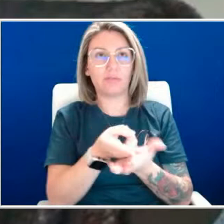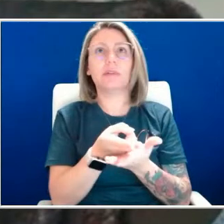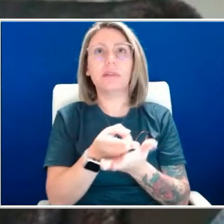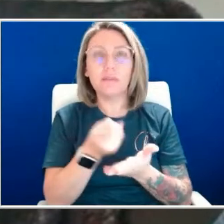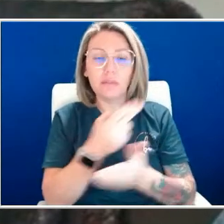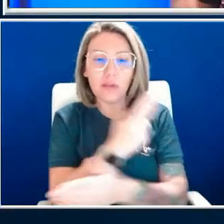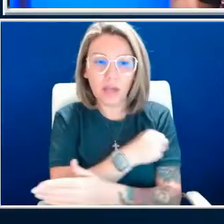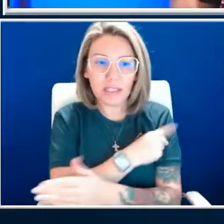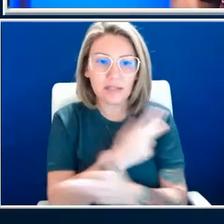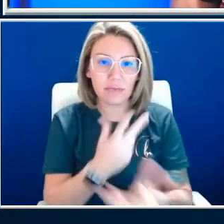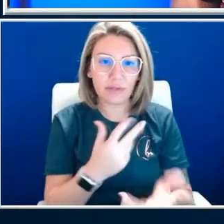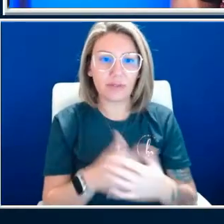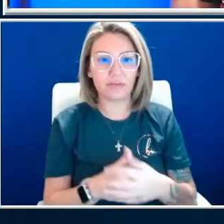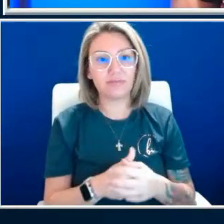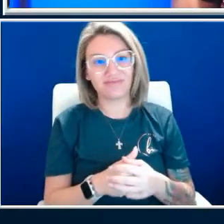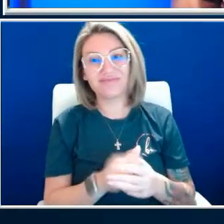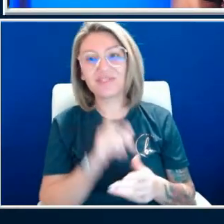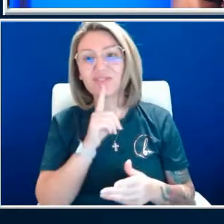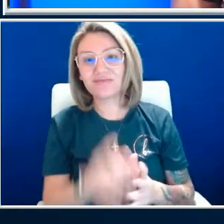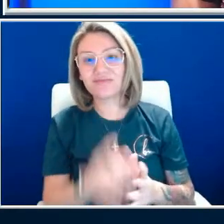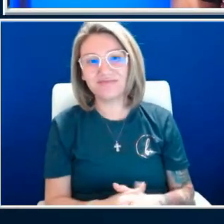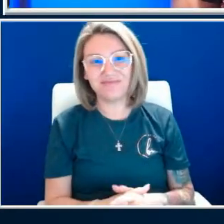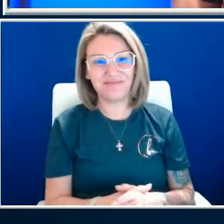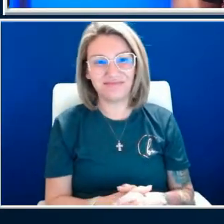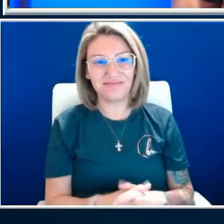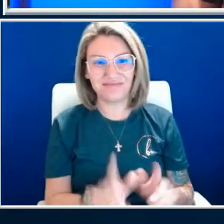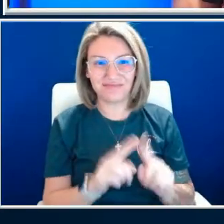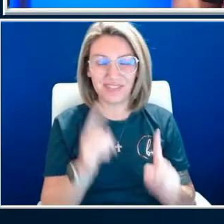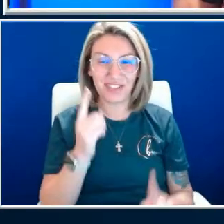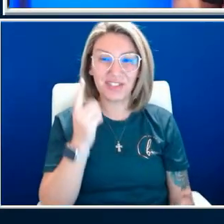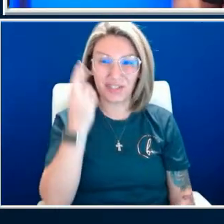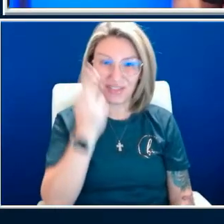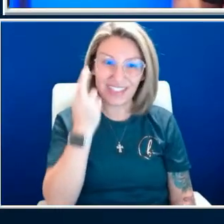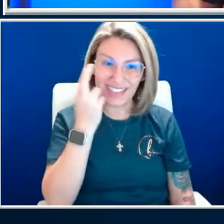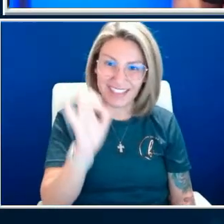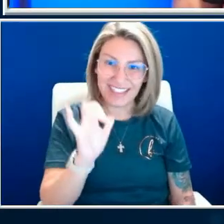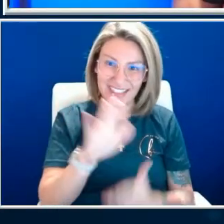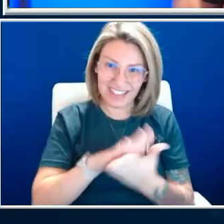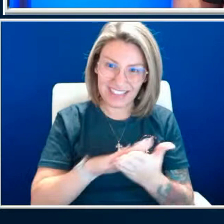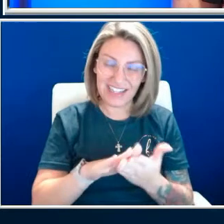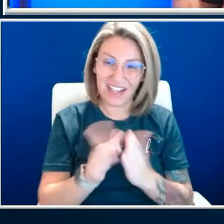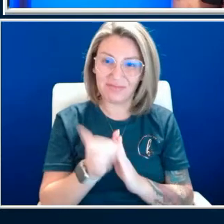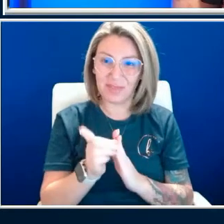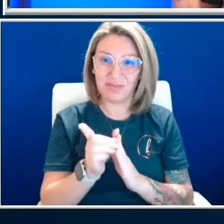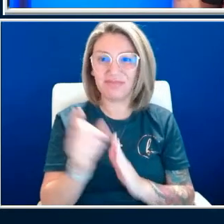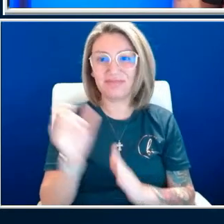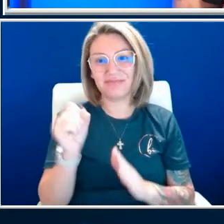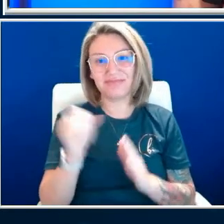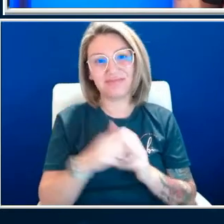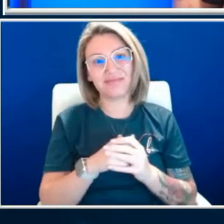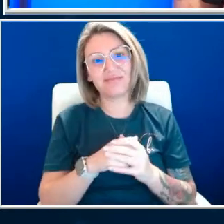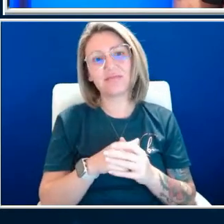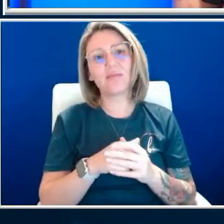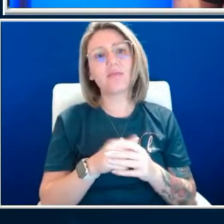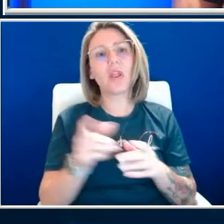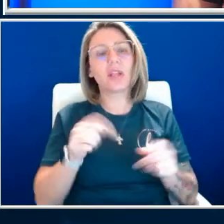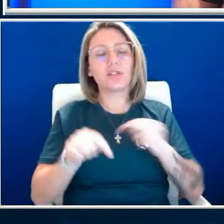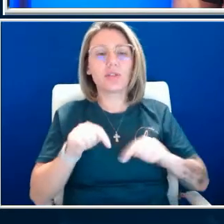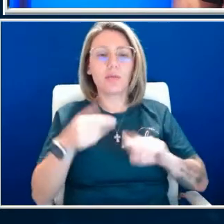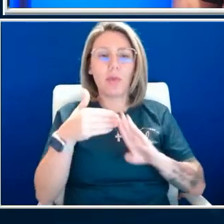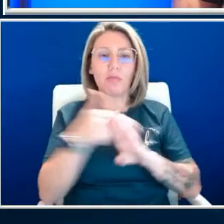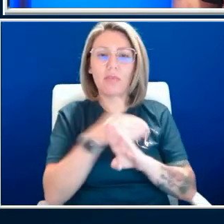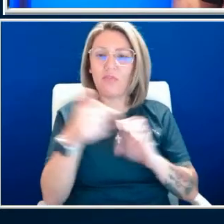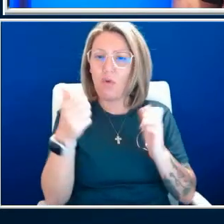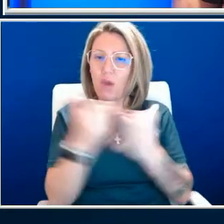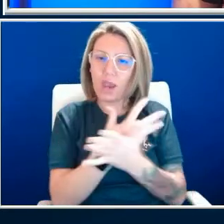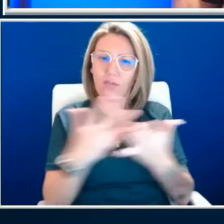Sure. So. But to realize that, that's a pretty nice moment. Jackie, let's go back, though, before all of that. And when